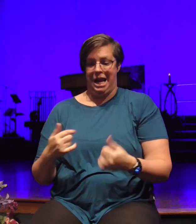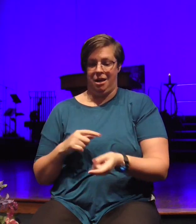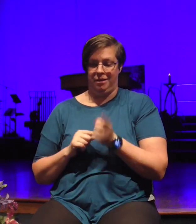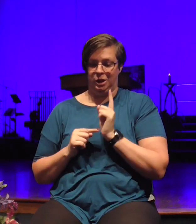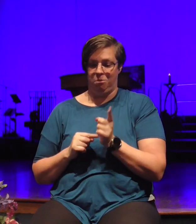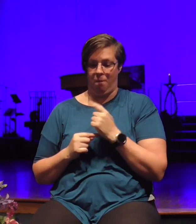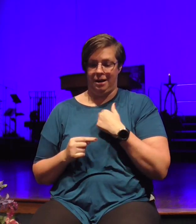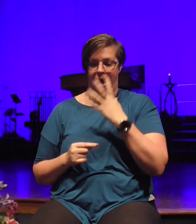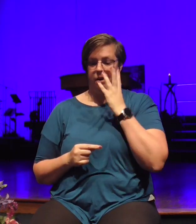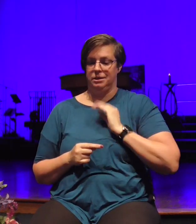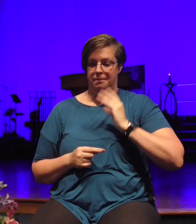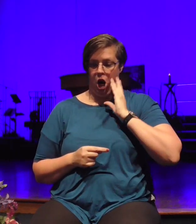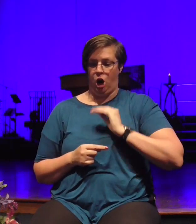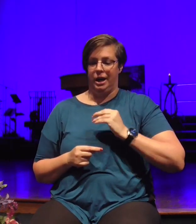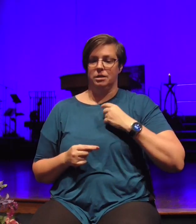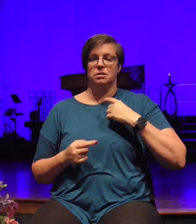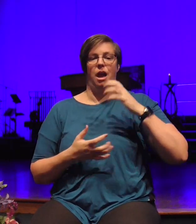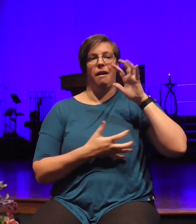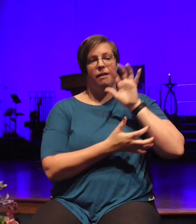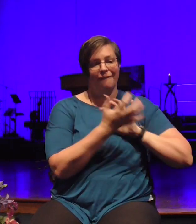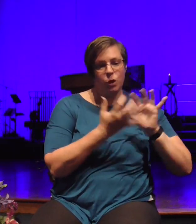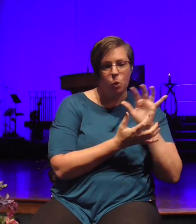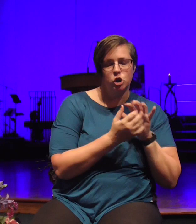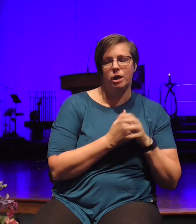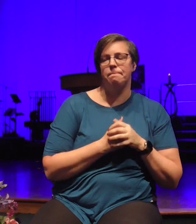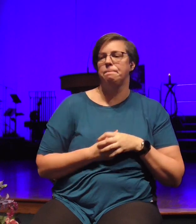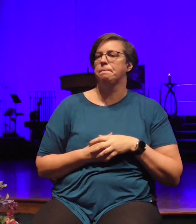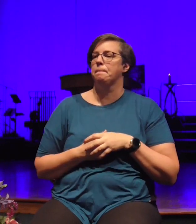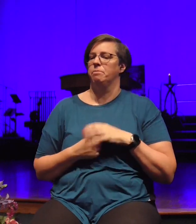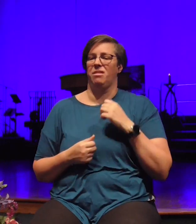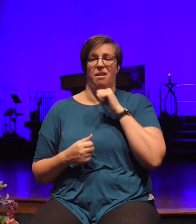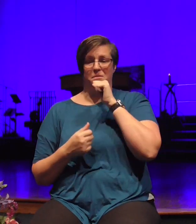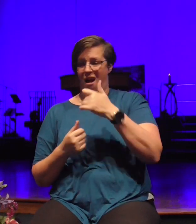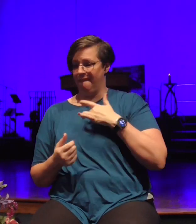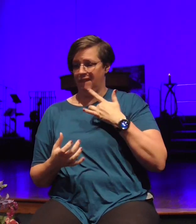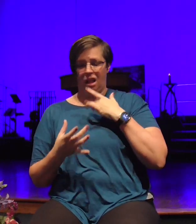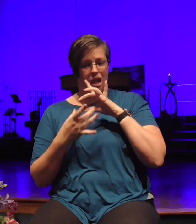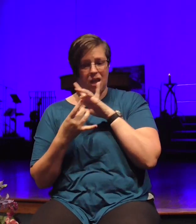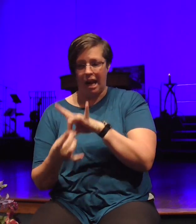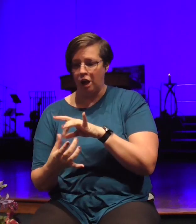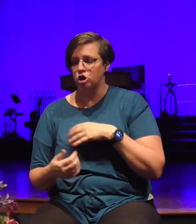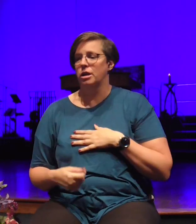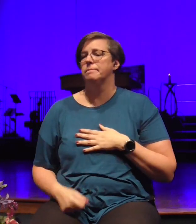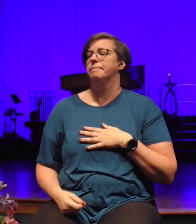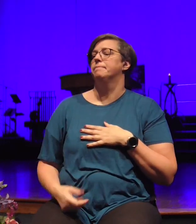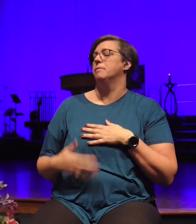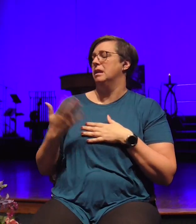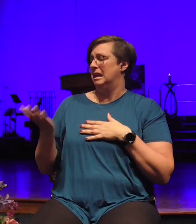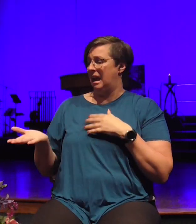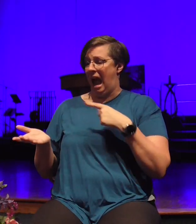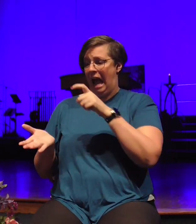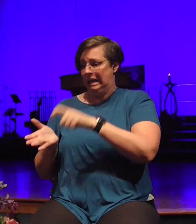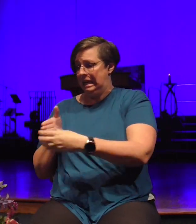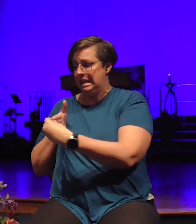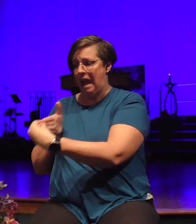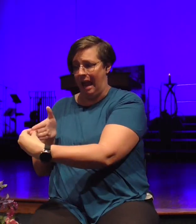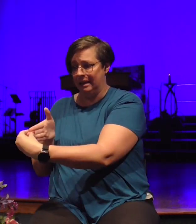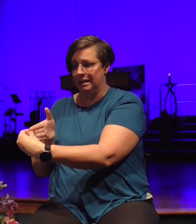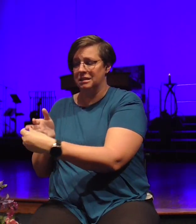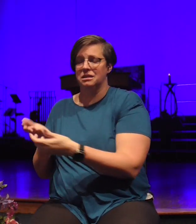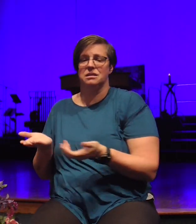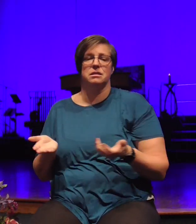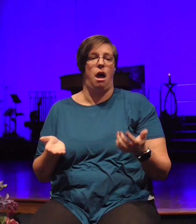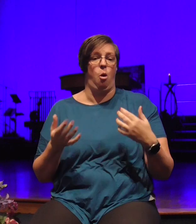experience confusion or a lack of connection or a desire for guidance or a health